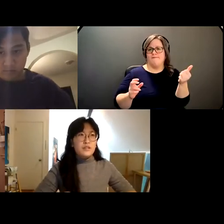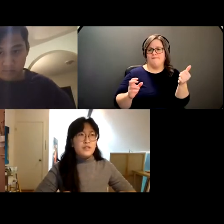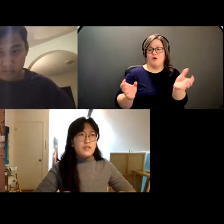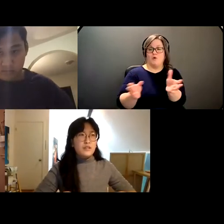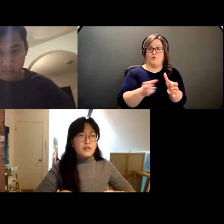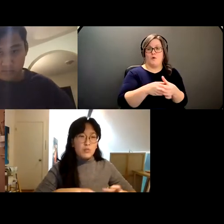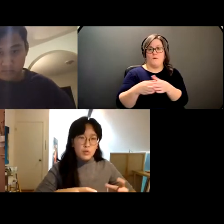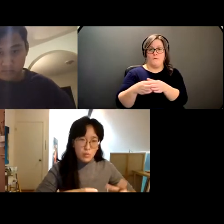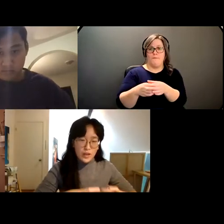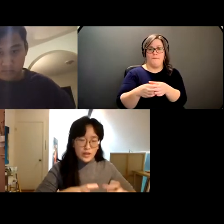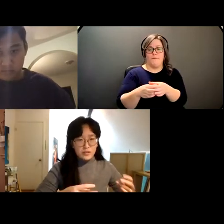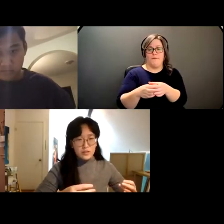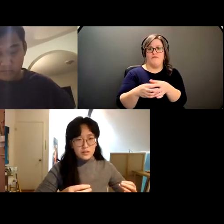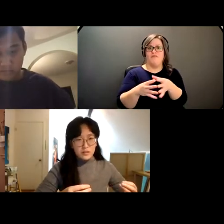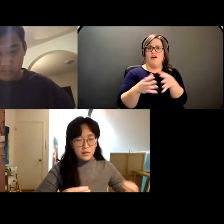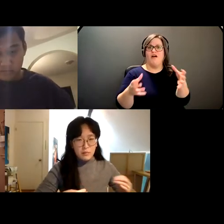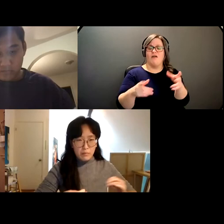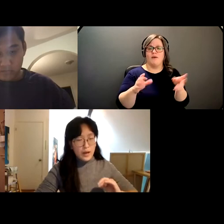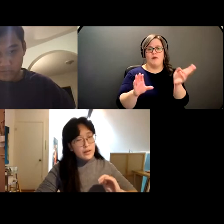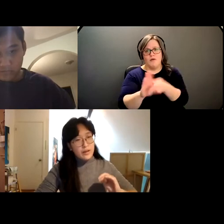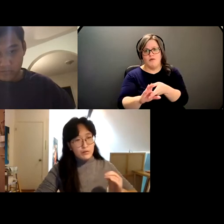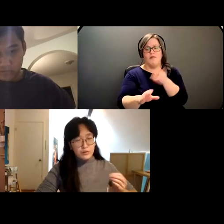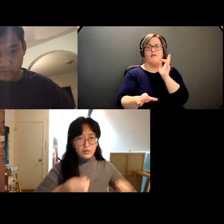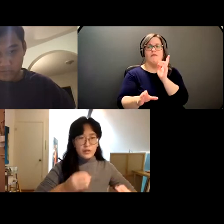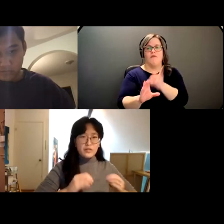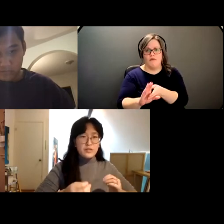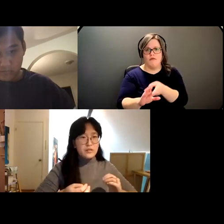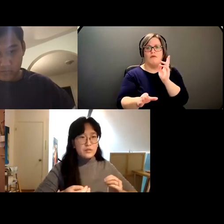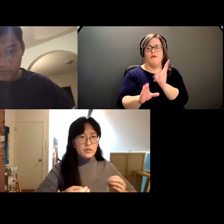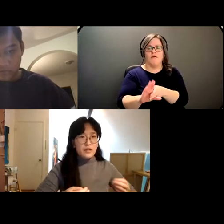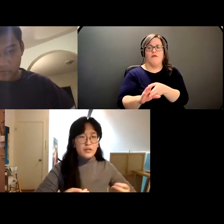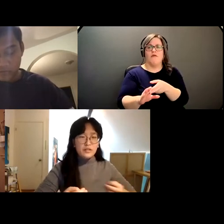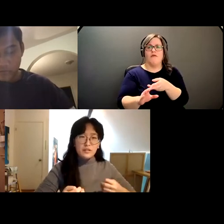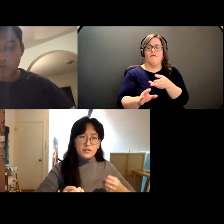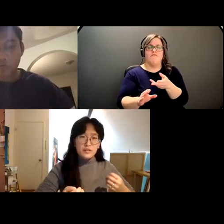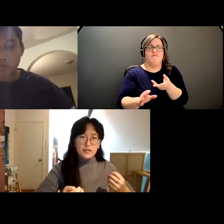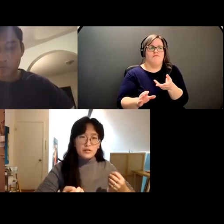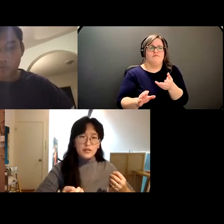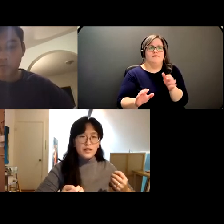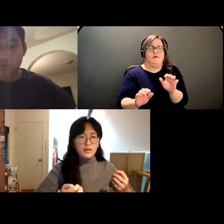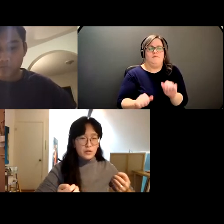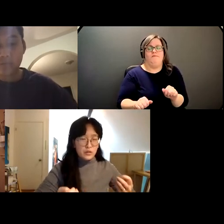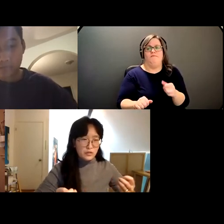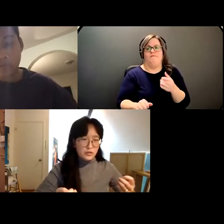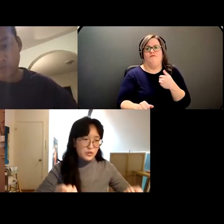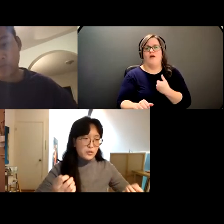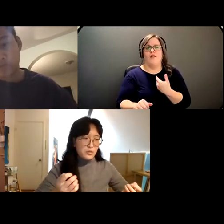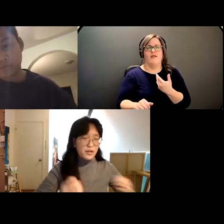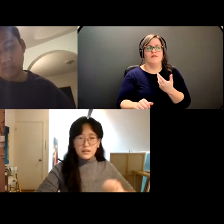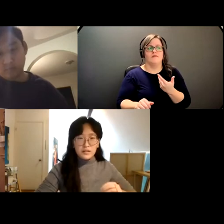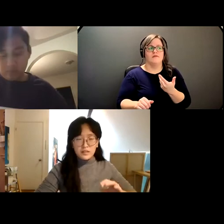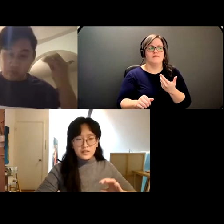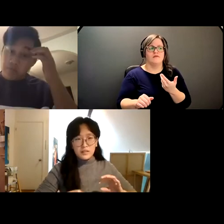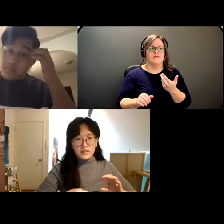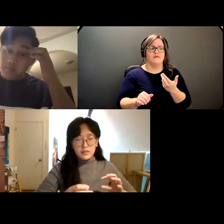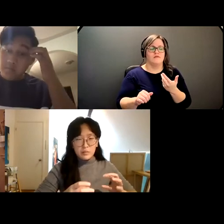there isn't a way to come back after a crisis, or kind of we're all so